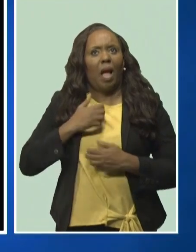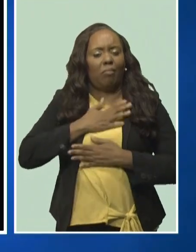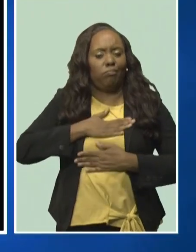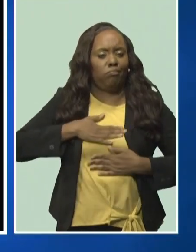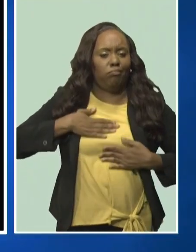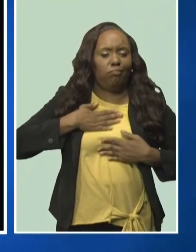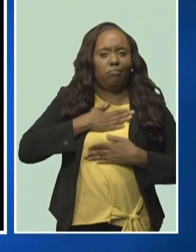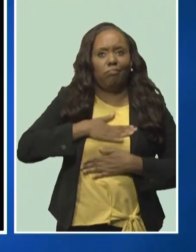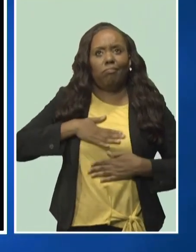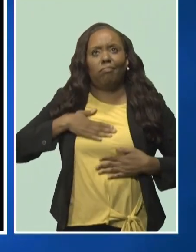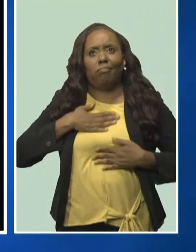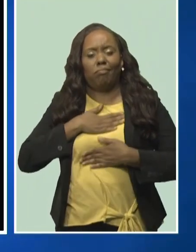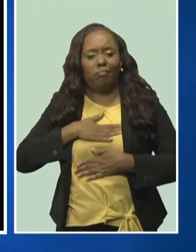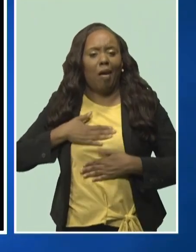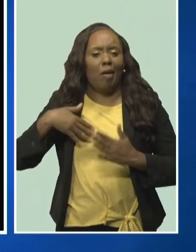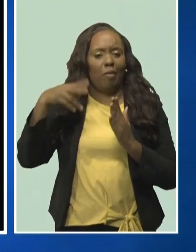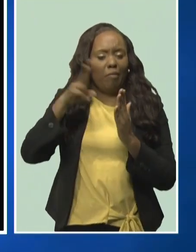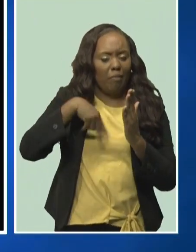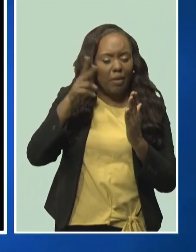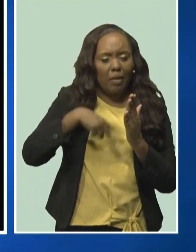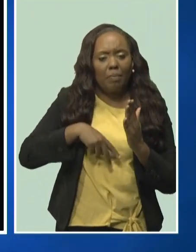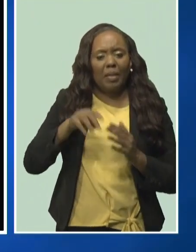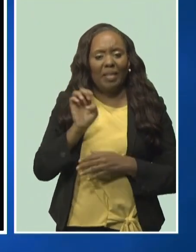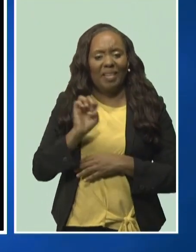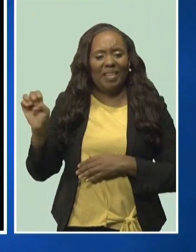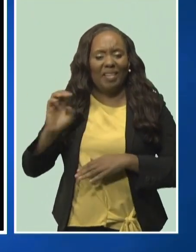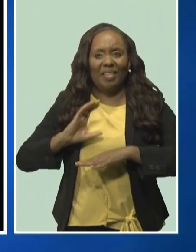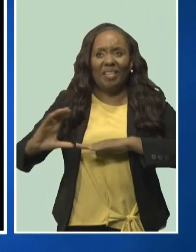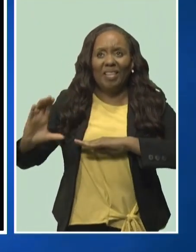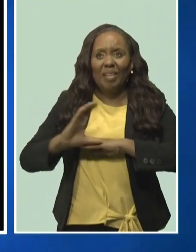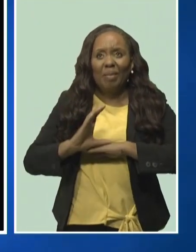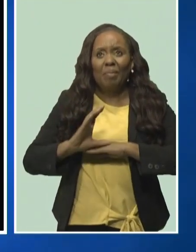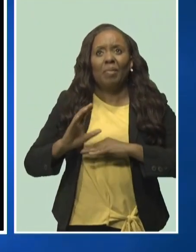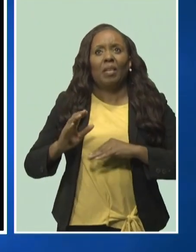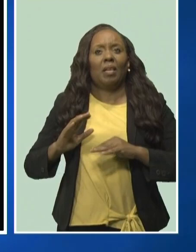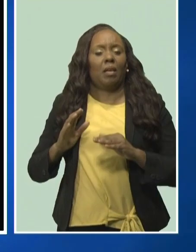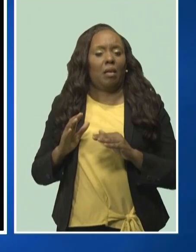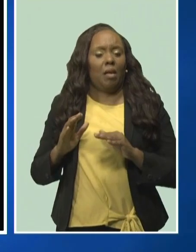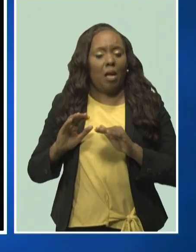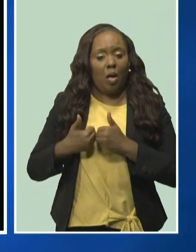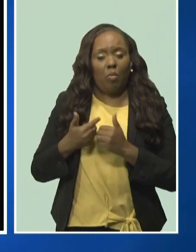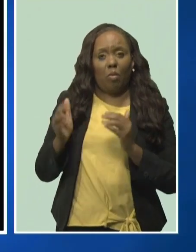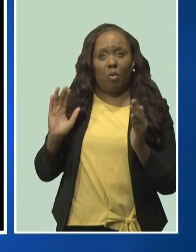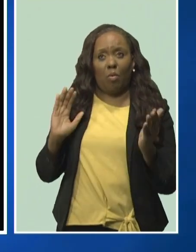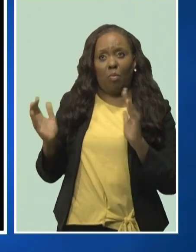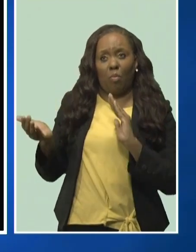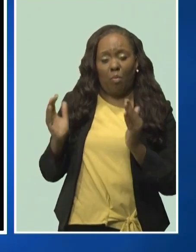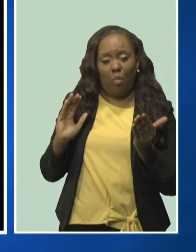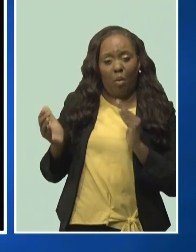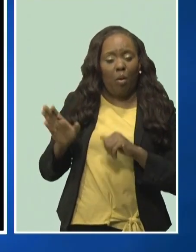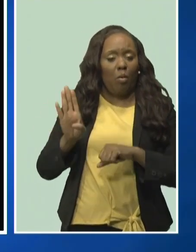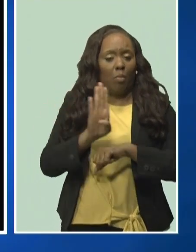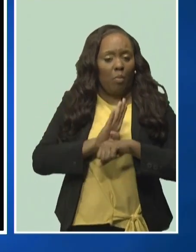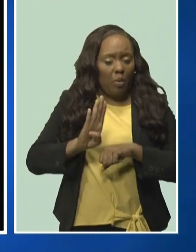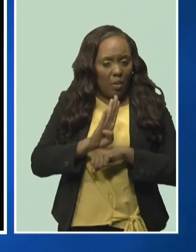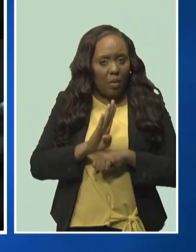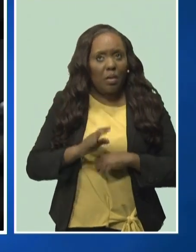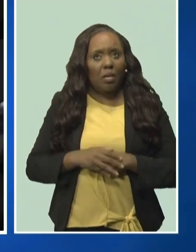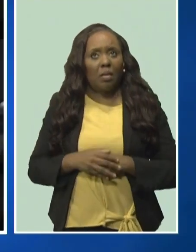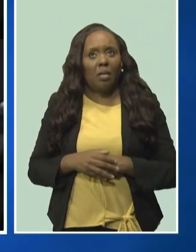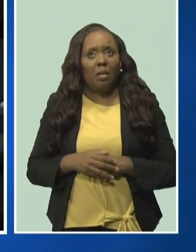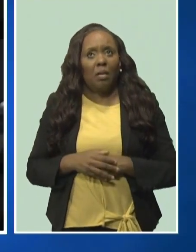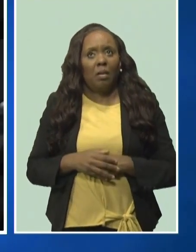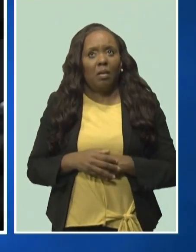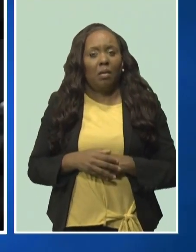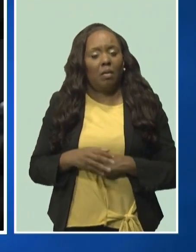in the volumes that looked at the Eastern Caribbean approach to social insurance and compared it with the approach in Barbados, in particular for